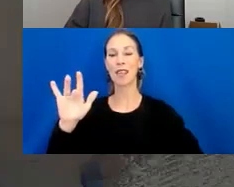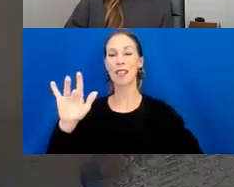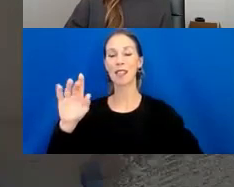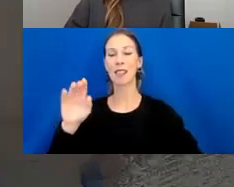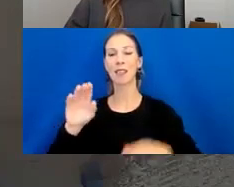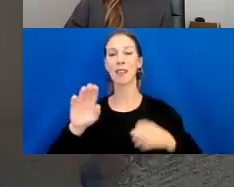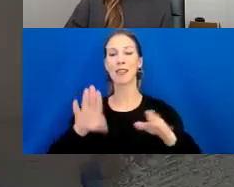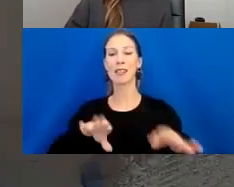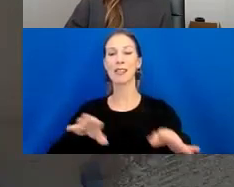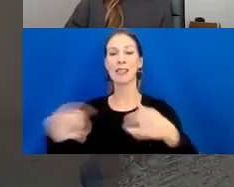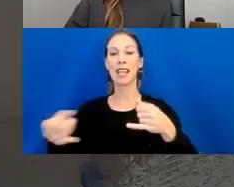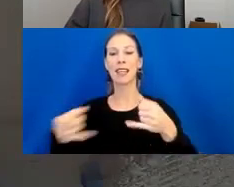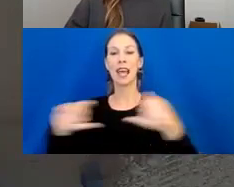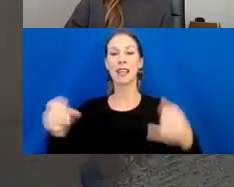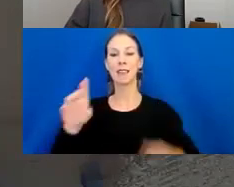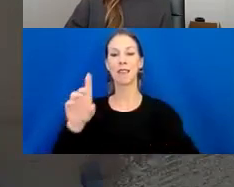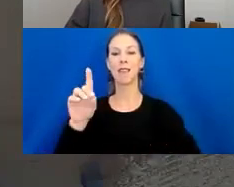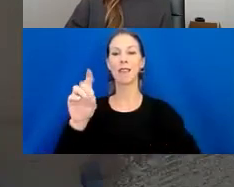Robert,